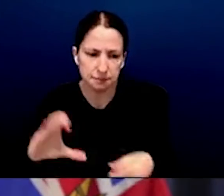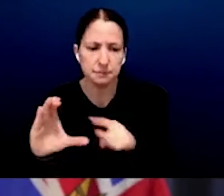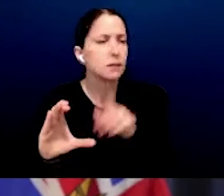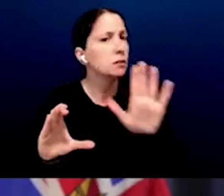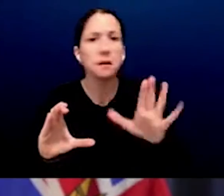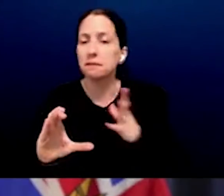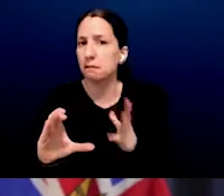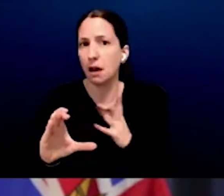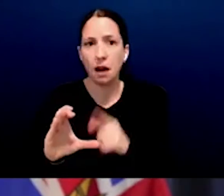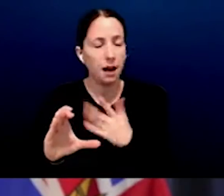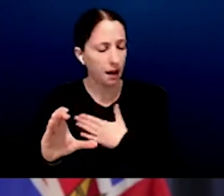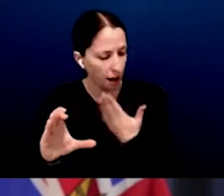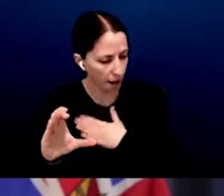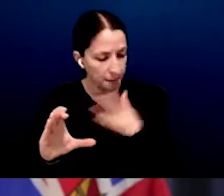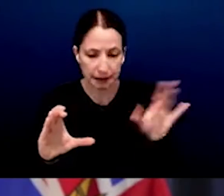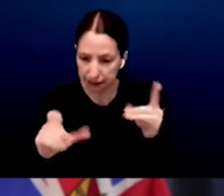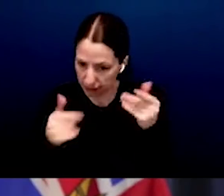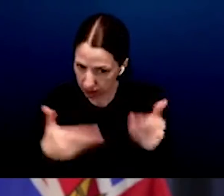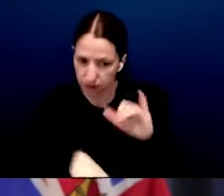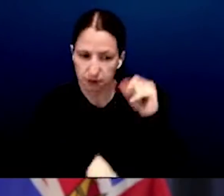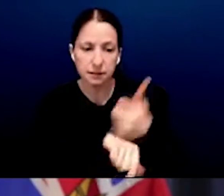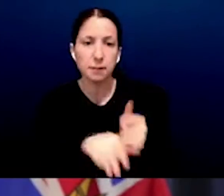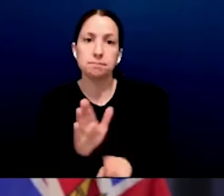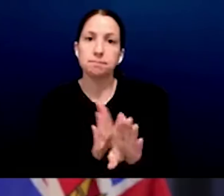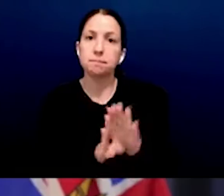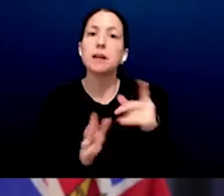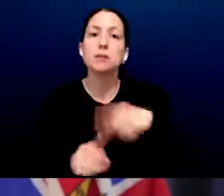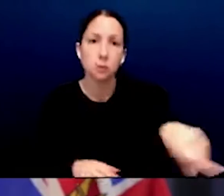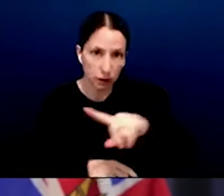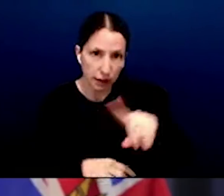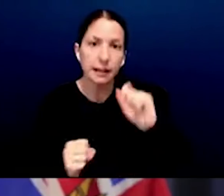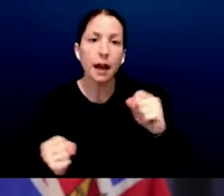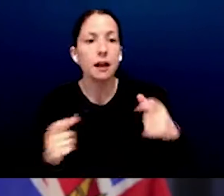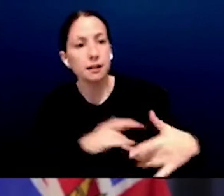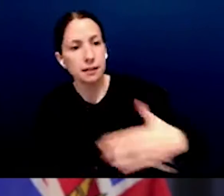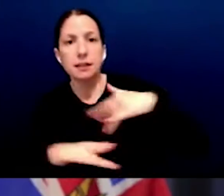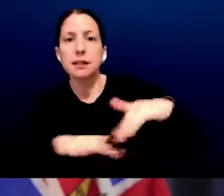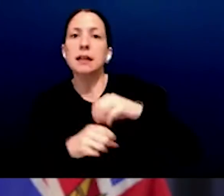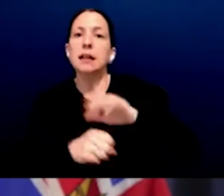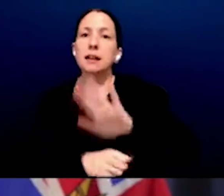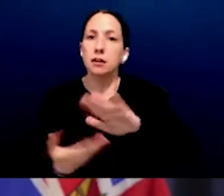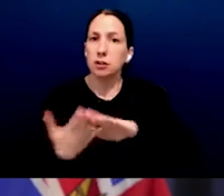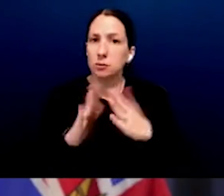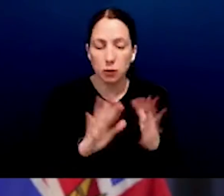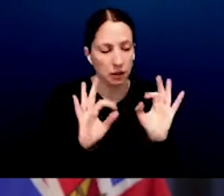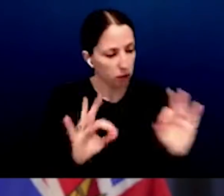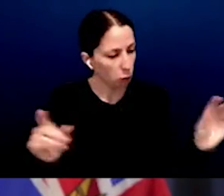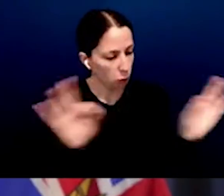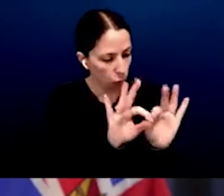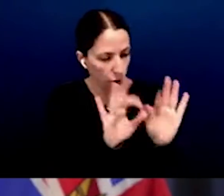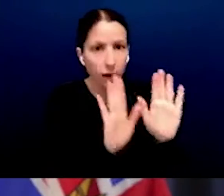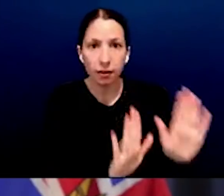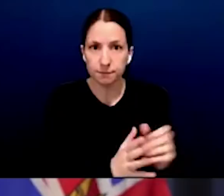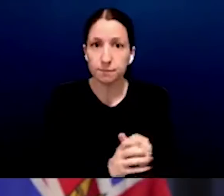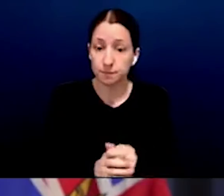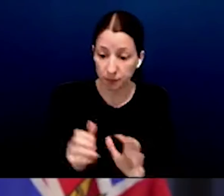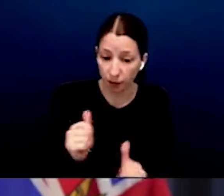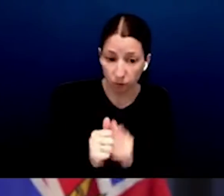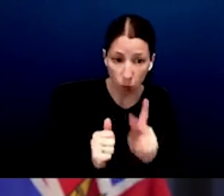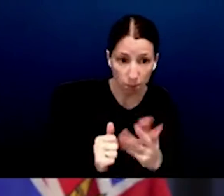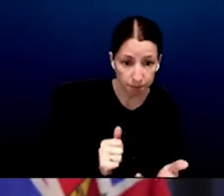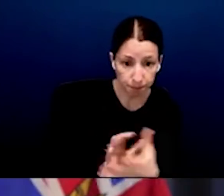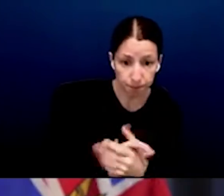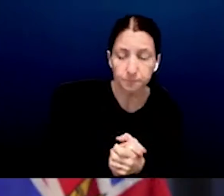their colleagues and within their community. Camille, do you have a follow-up? Yes, thank you. What